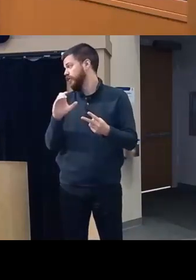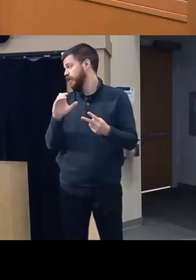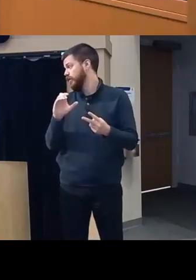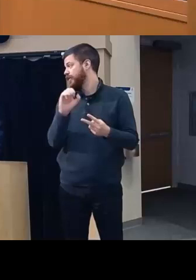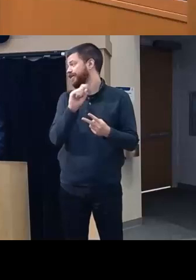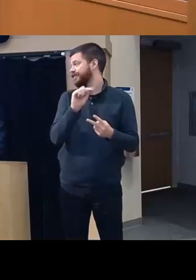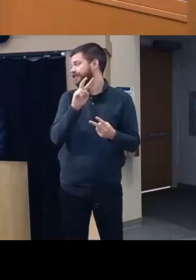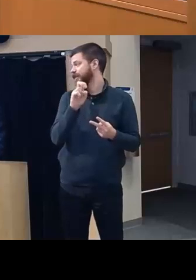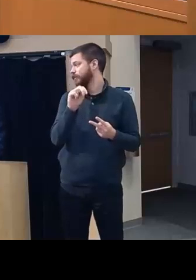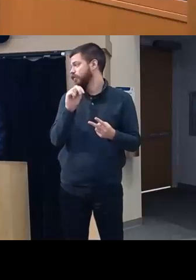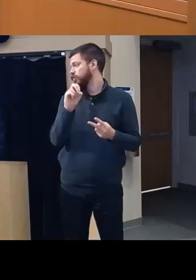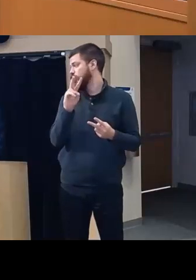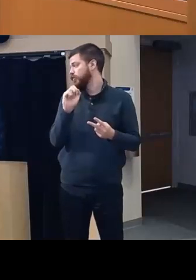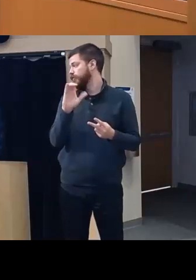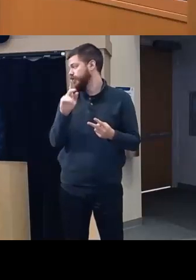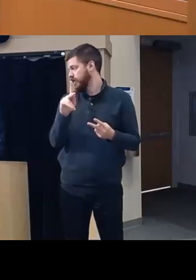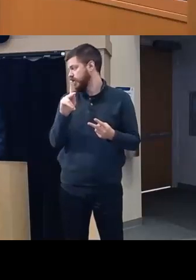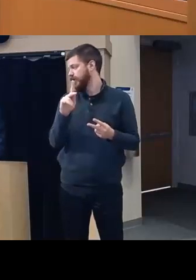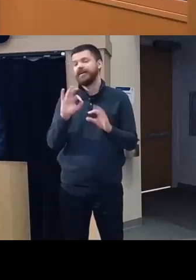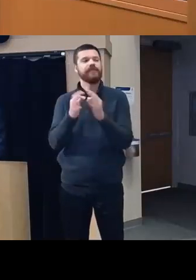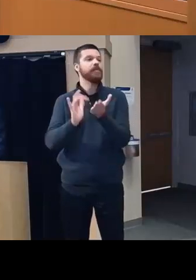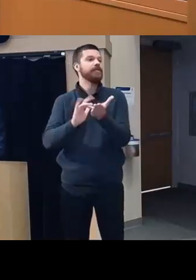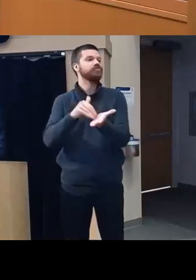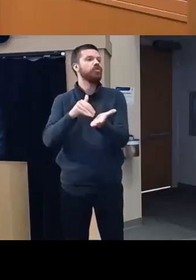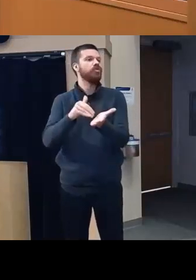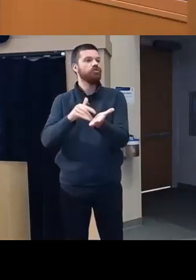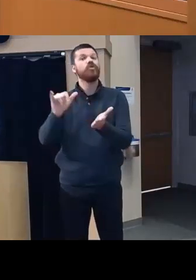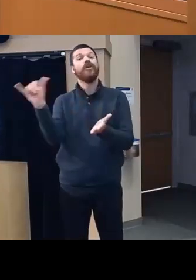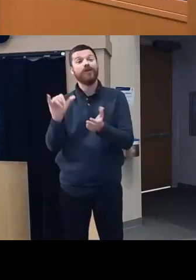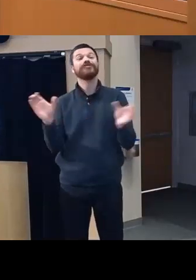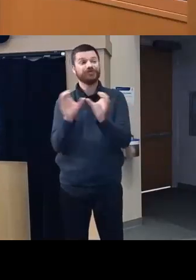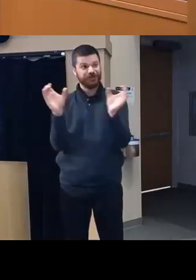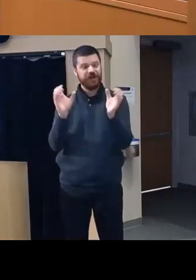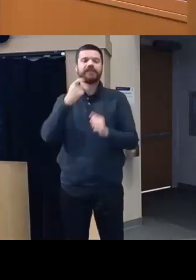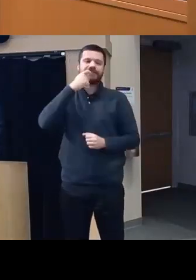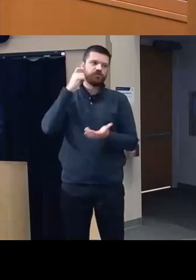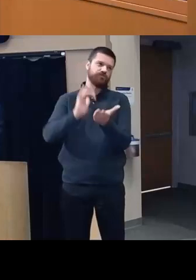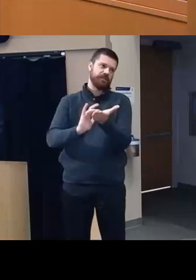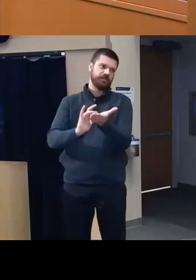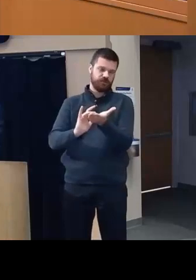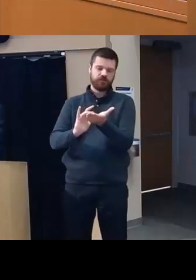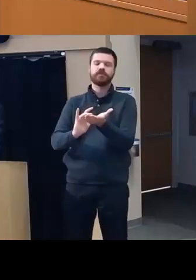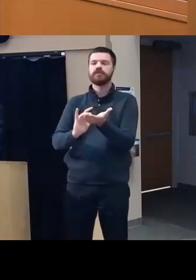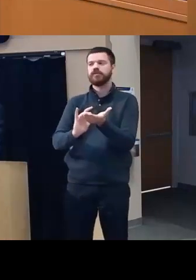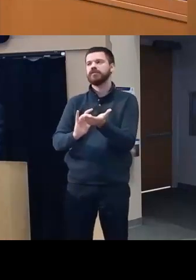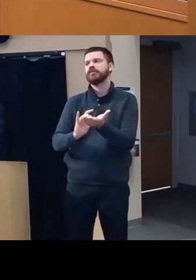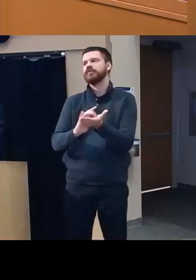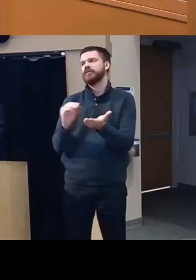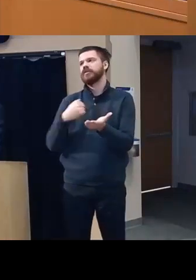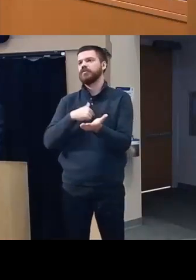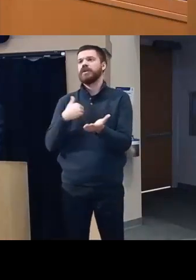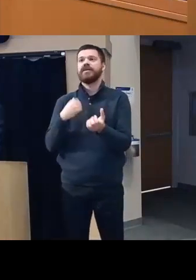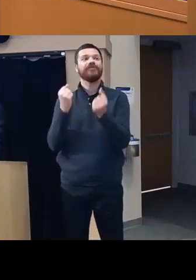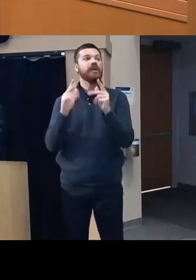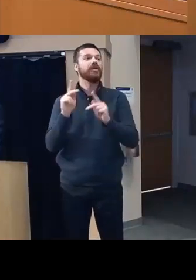is a family medicine doctor, and he is certified in addiction medicine. And we have many people